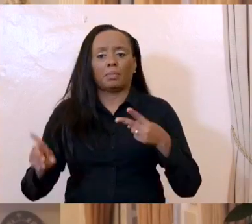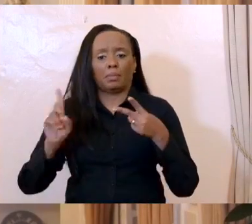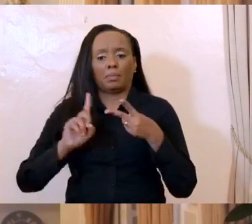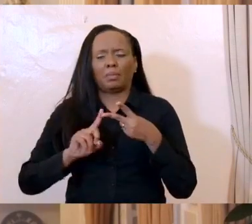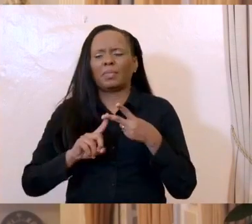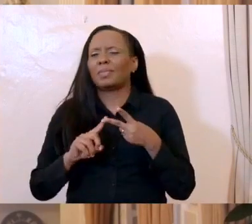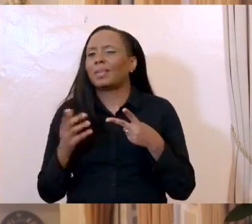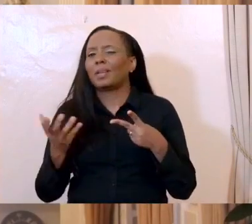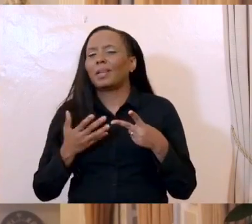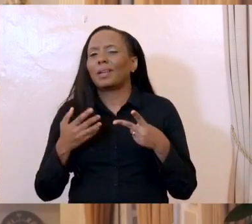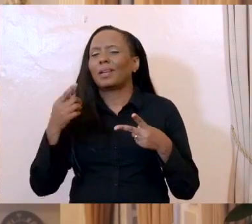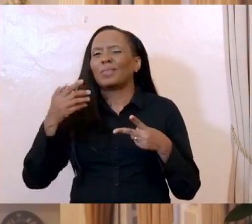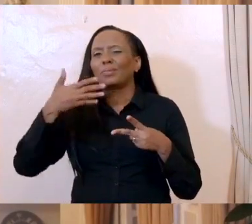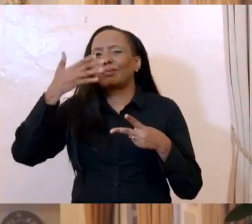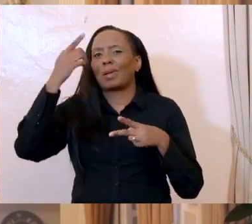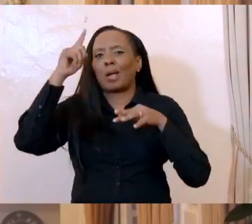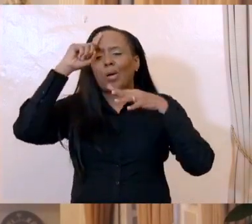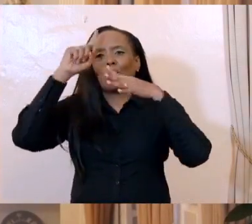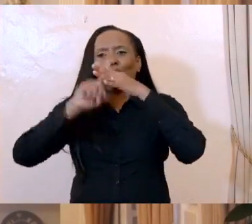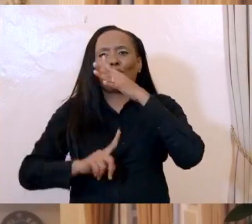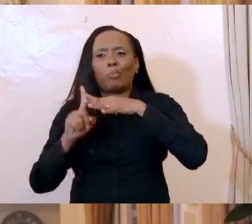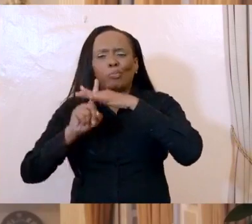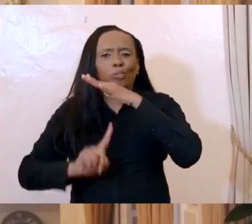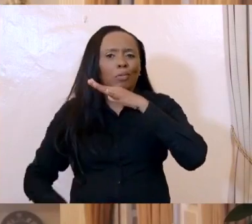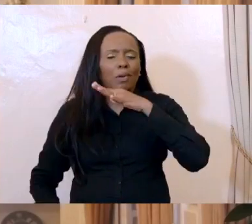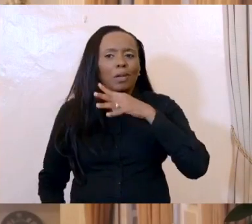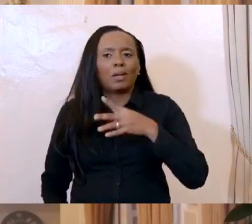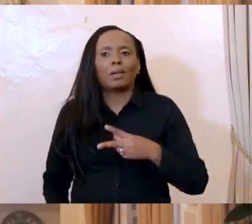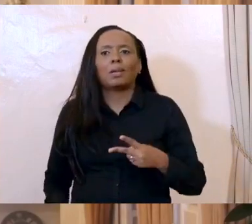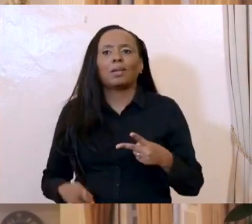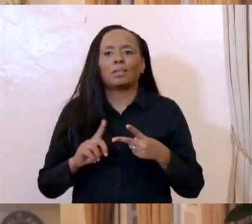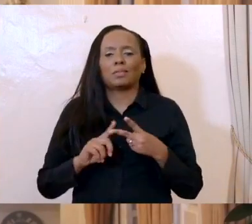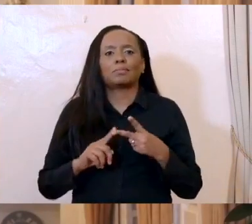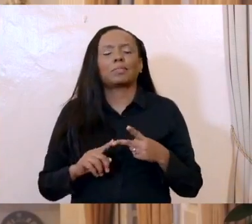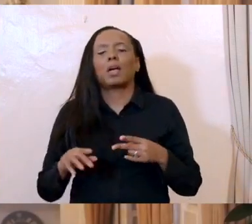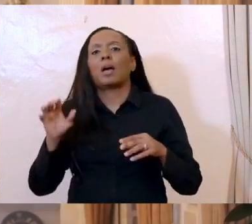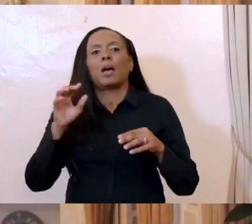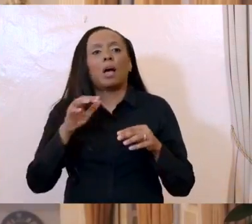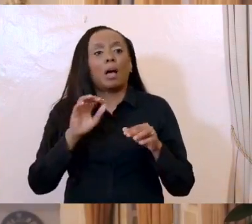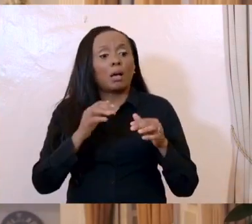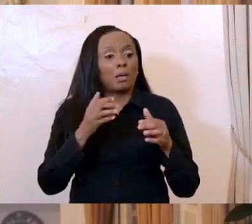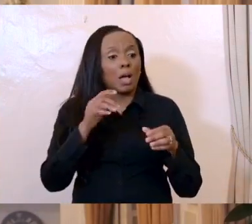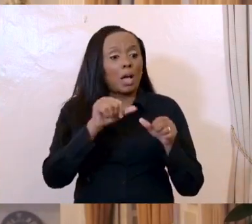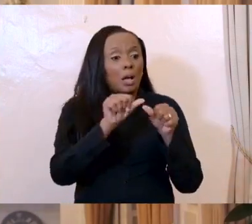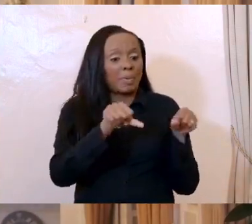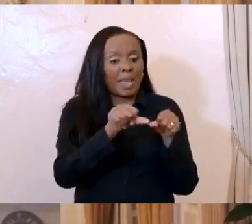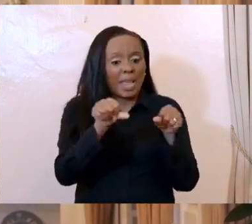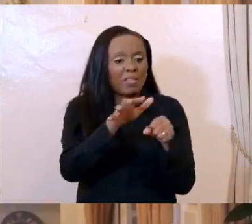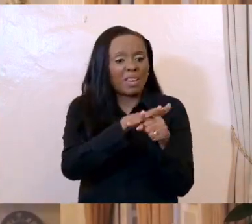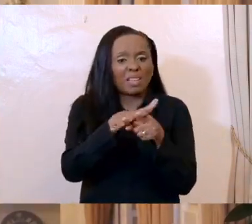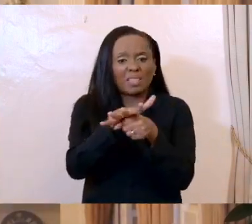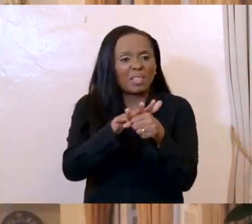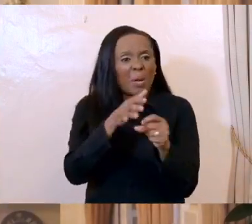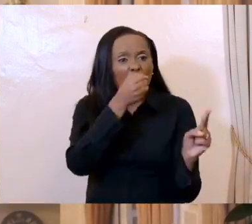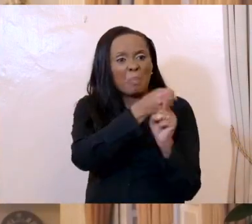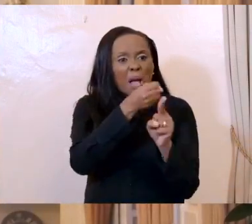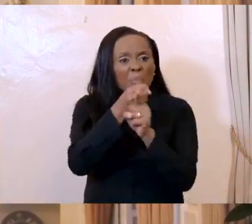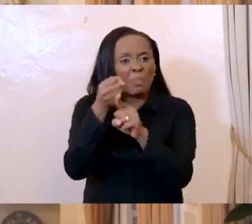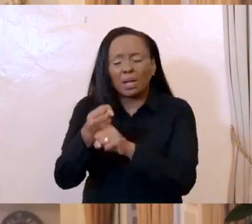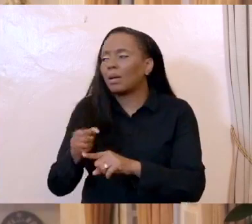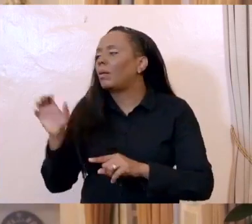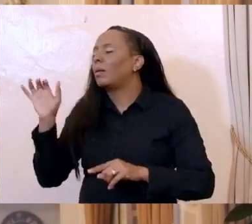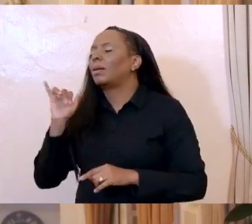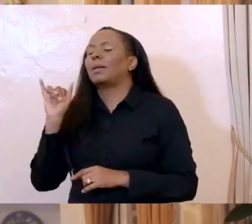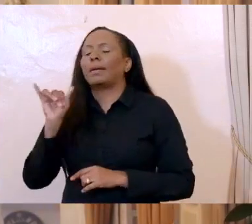could you please remind me? That would have been about the mapping in terms of how many constituencies. Yes, I would have indicated. Yes, I would have